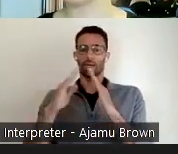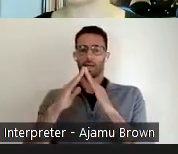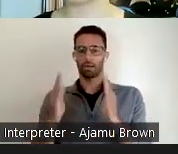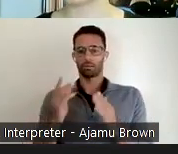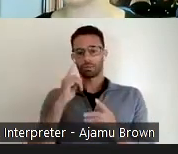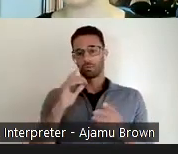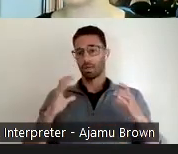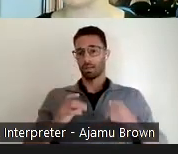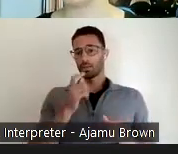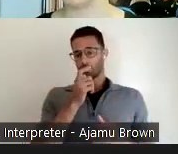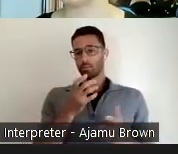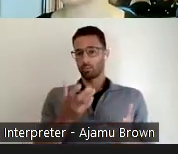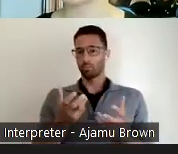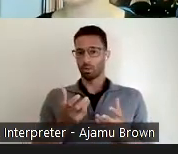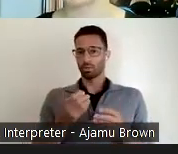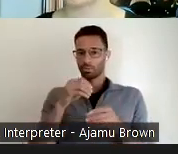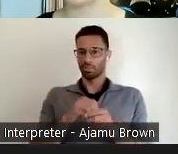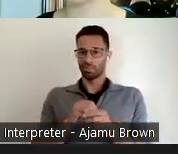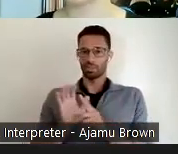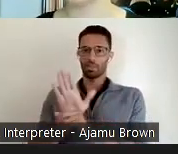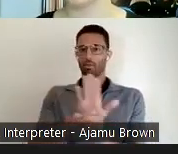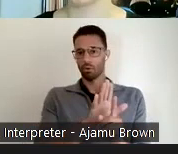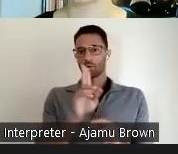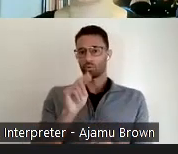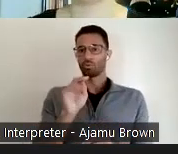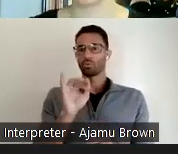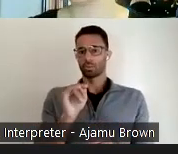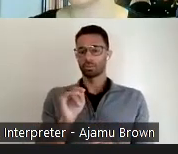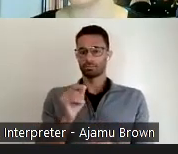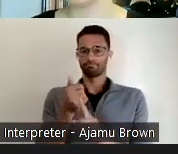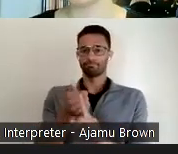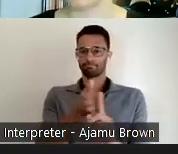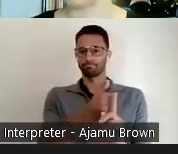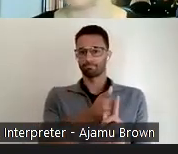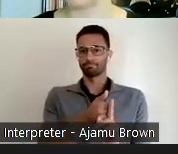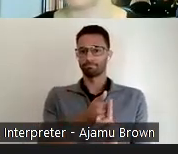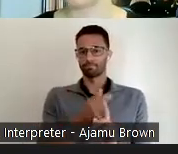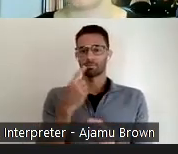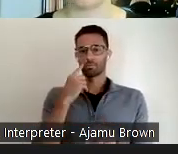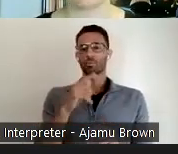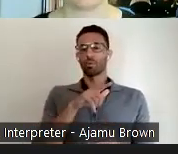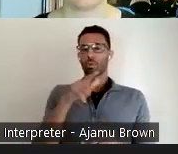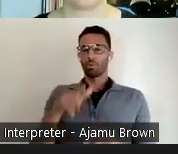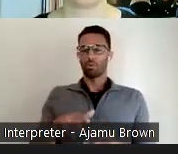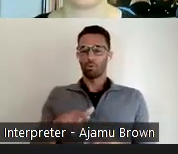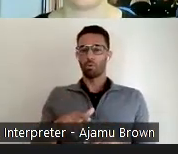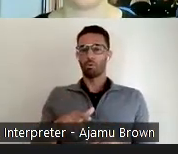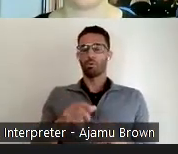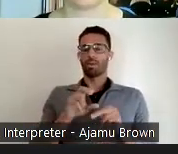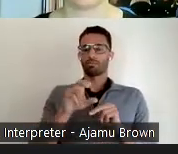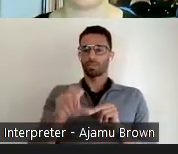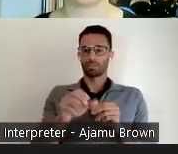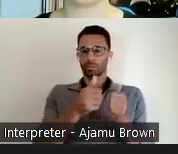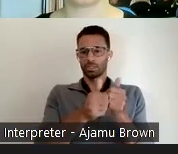clients who want to be in their own unit still and are able to, for a very low per capita investment.